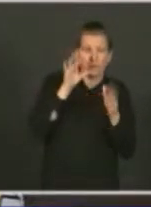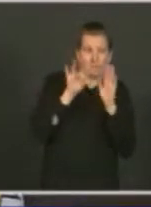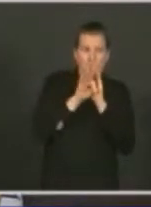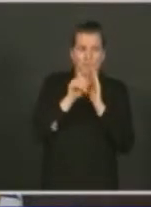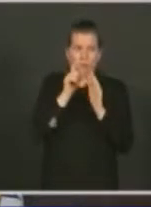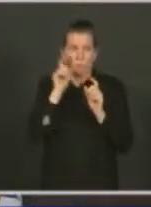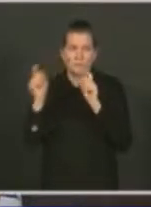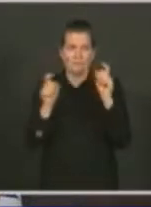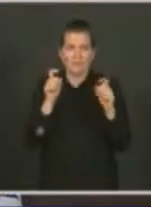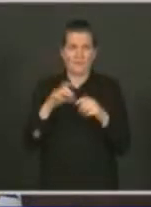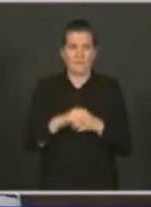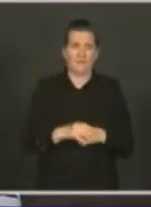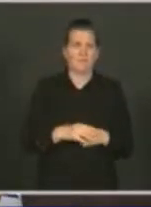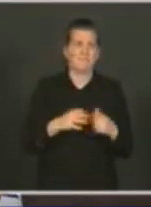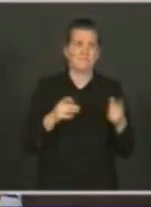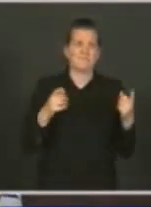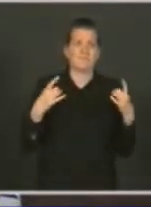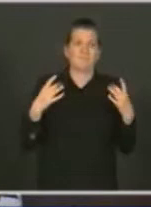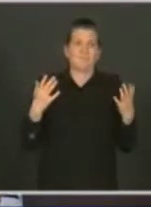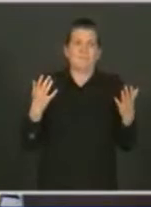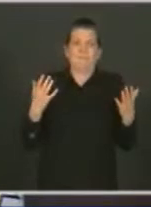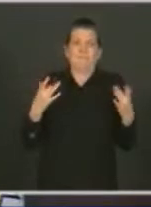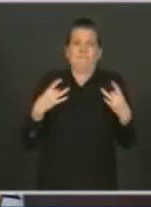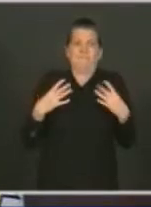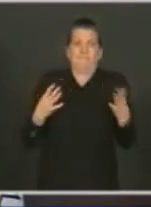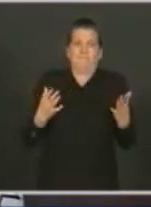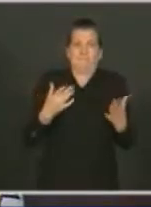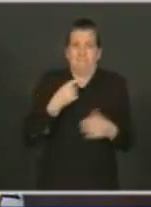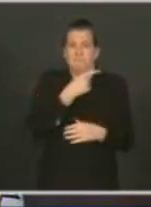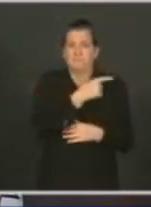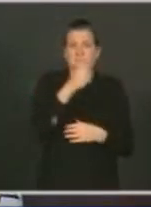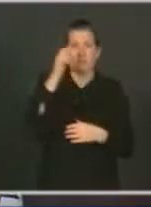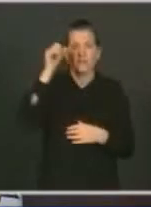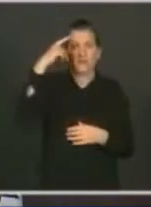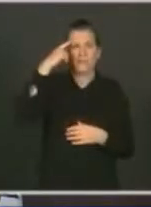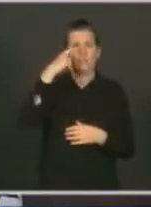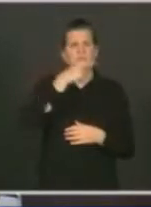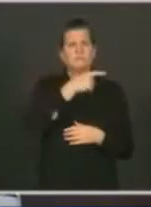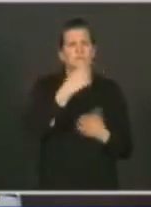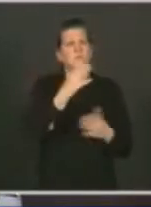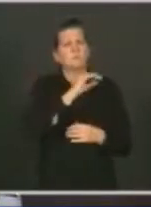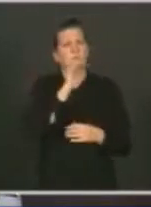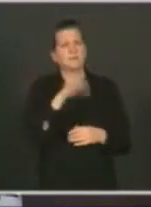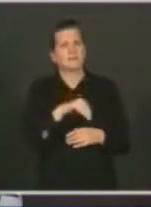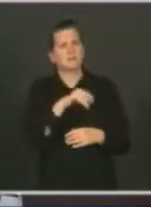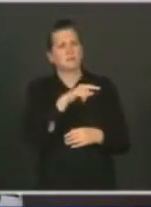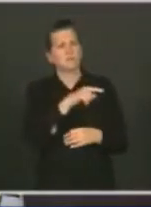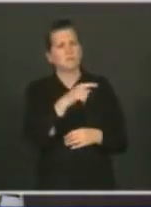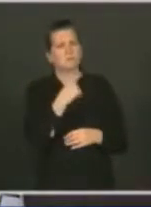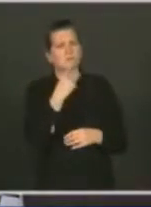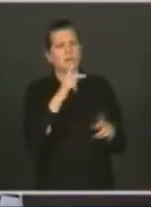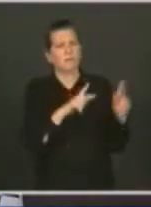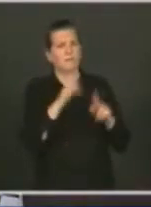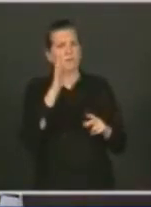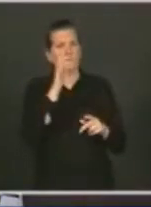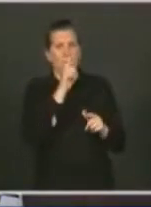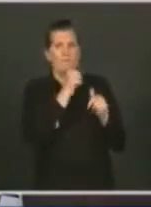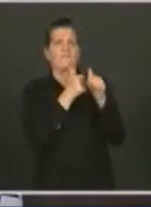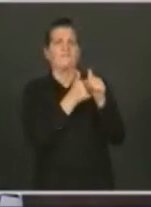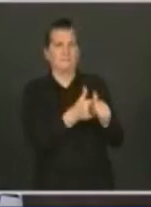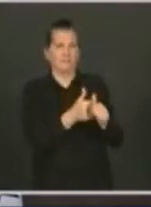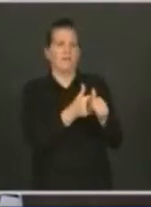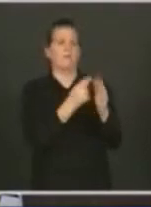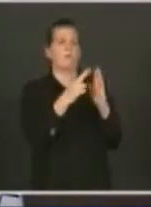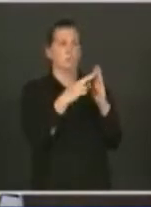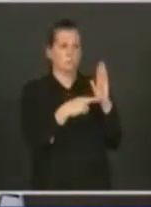I would defer to Governor Raimondo. What percentage would you say people that are following the regulations?